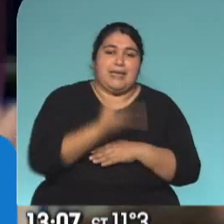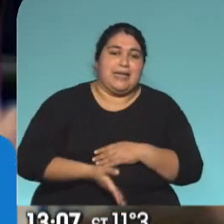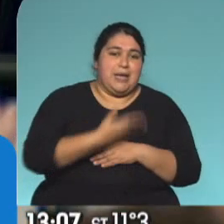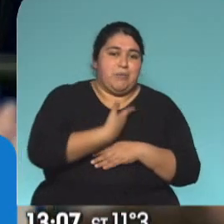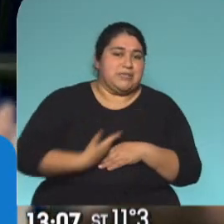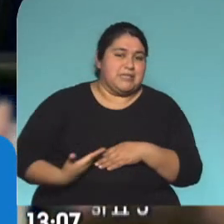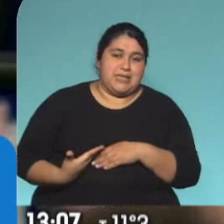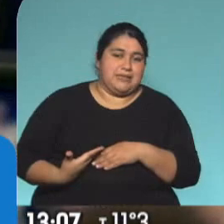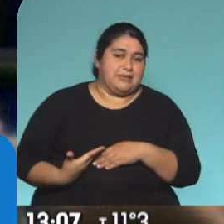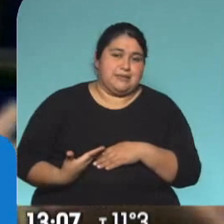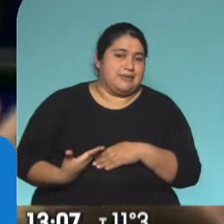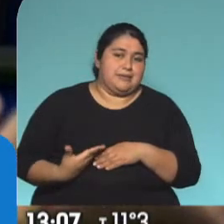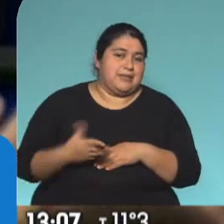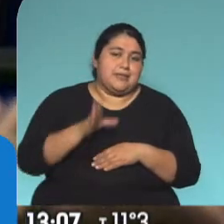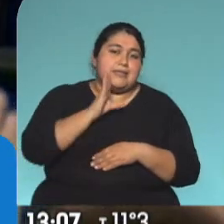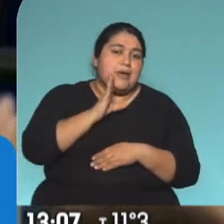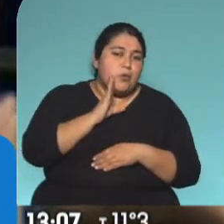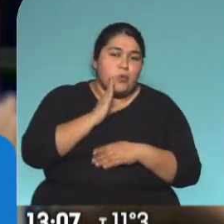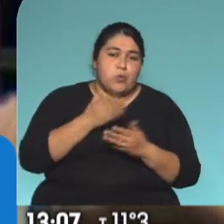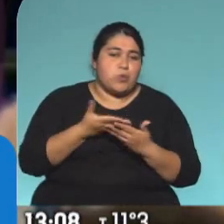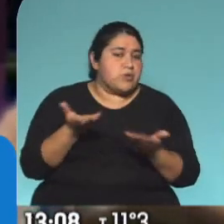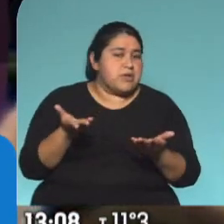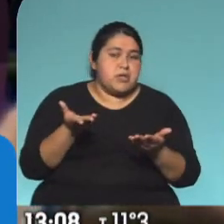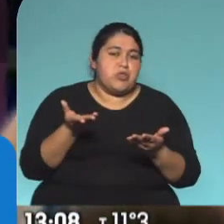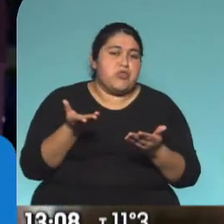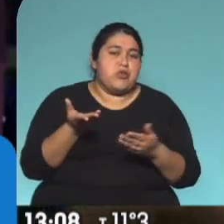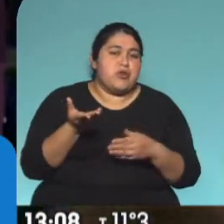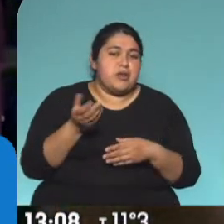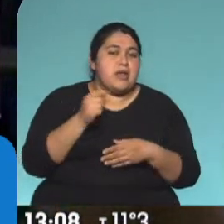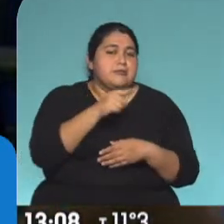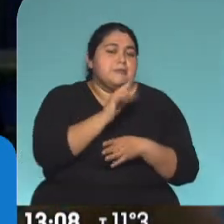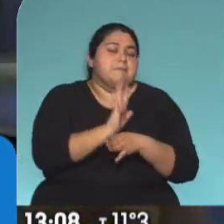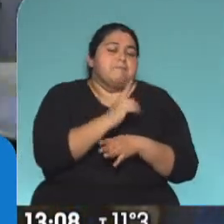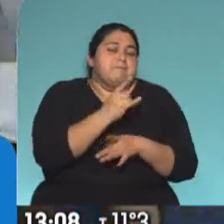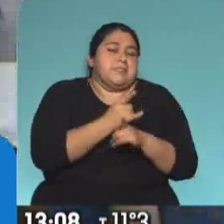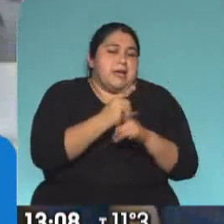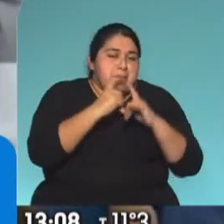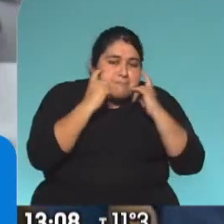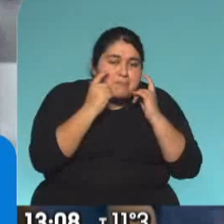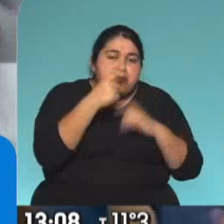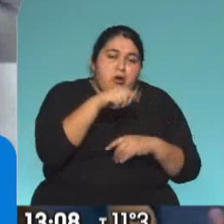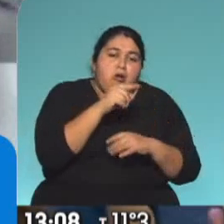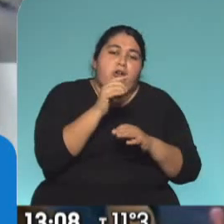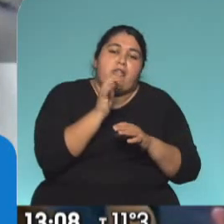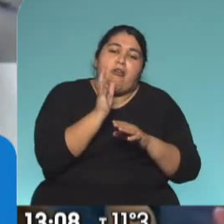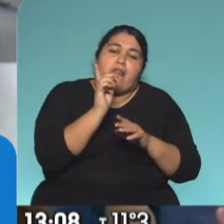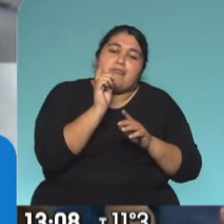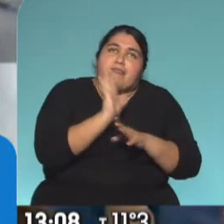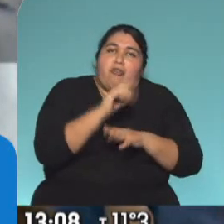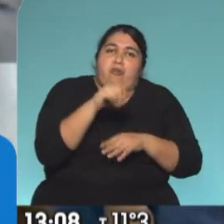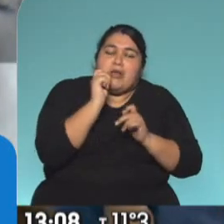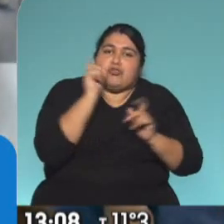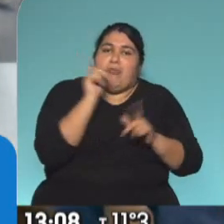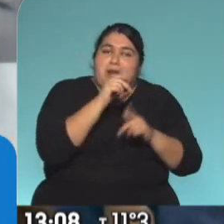President of the United States was not very adherent to that guidance, and it should be no surprise to anyone that he